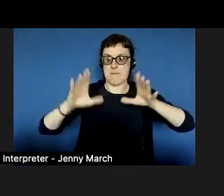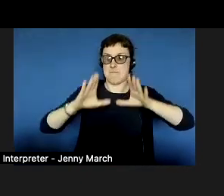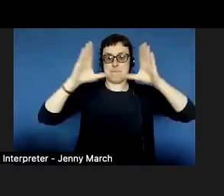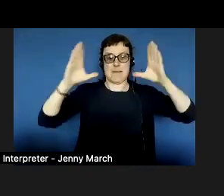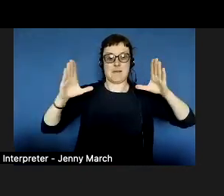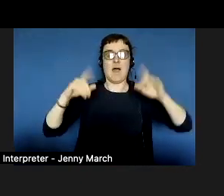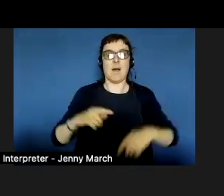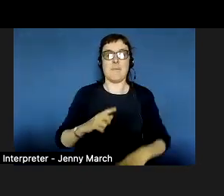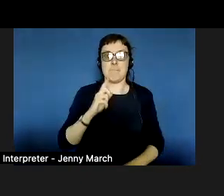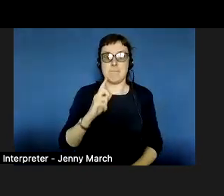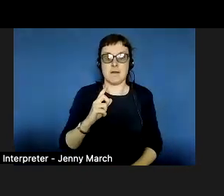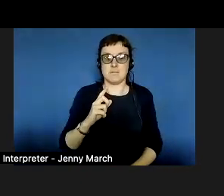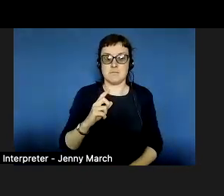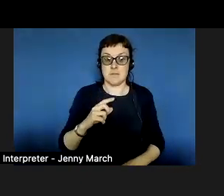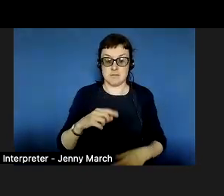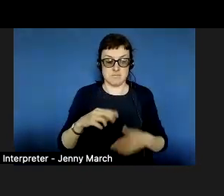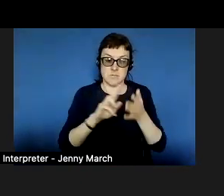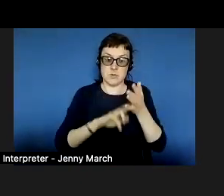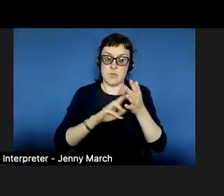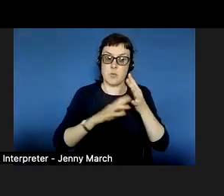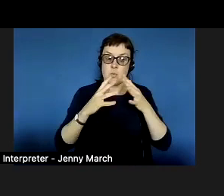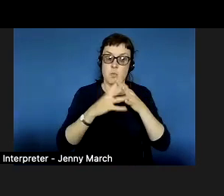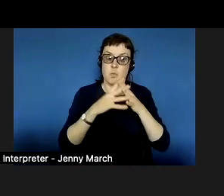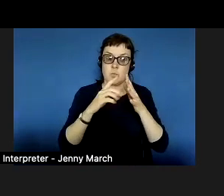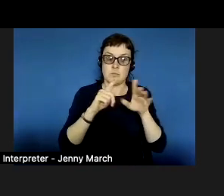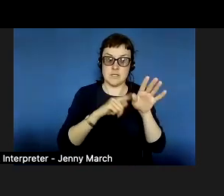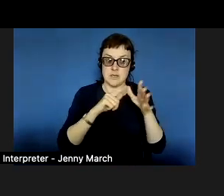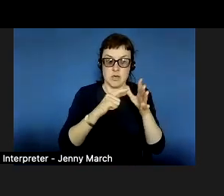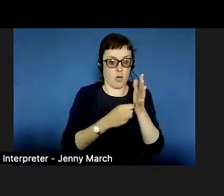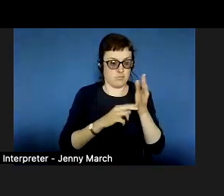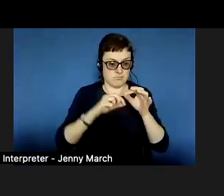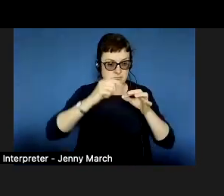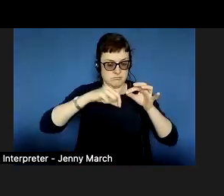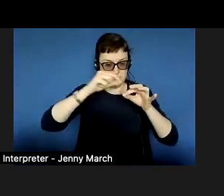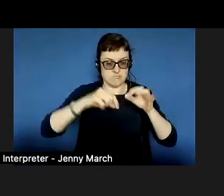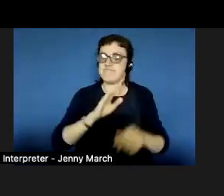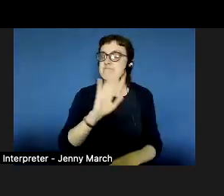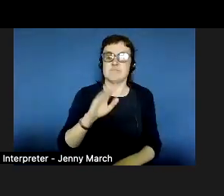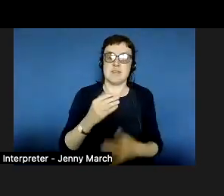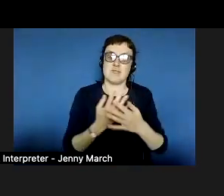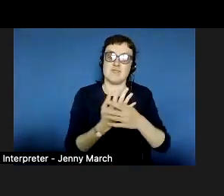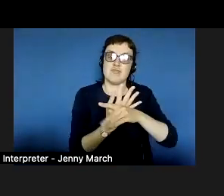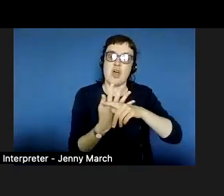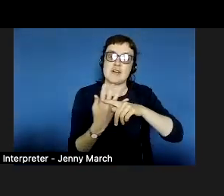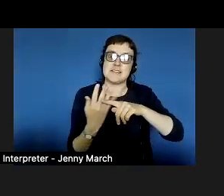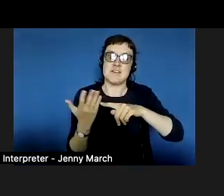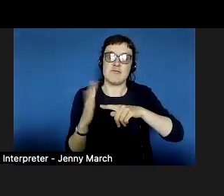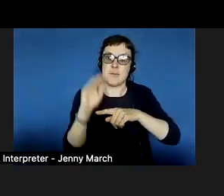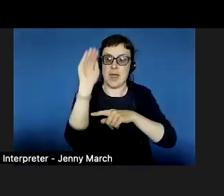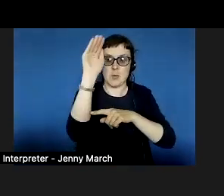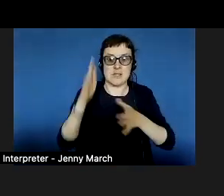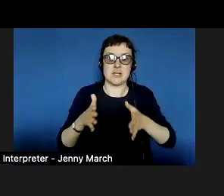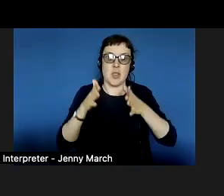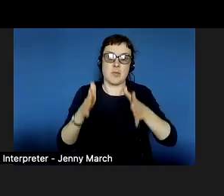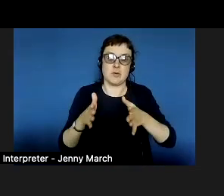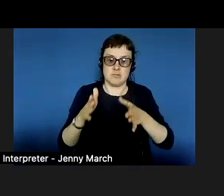using yarn, the artist used the grasses that grew around the hospital that he spent a lot